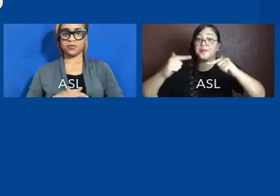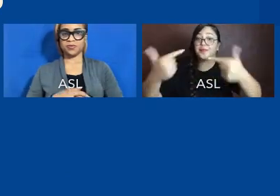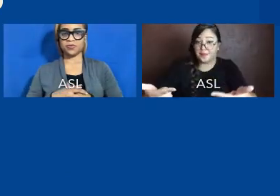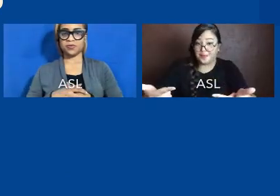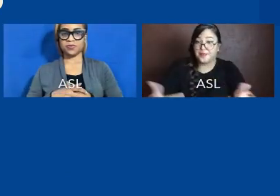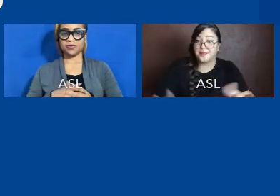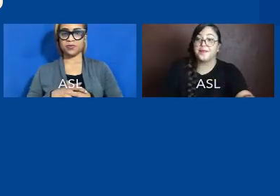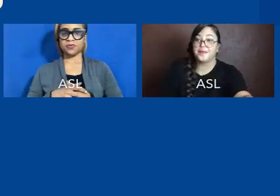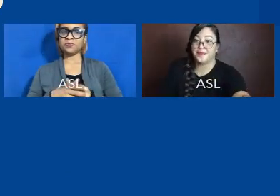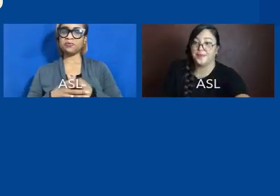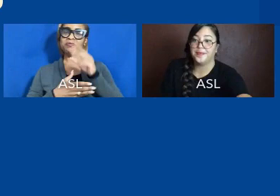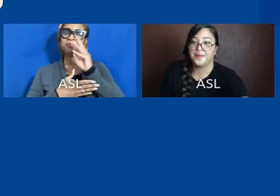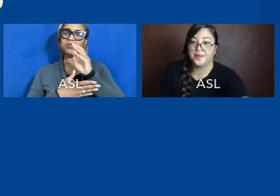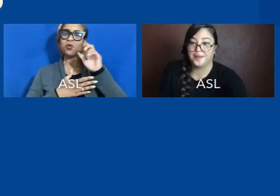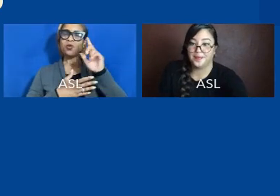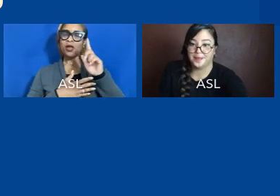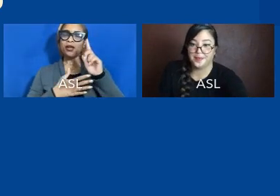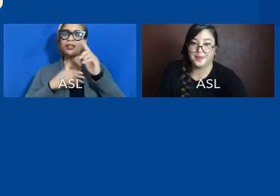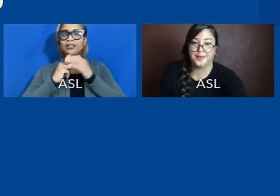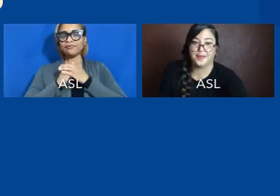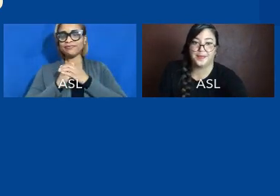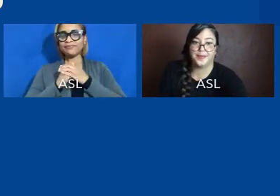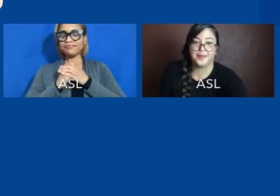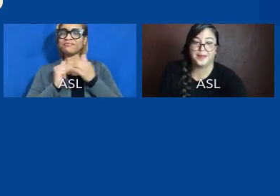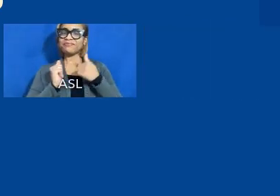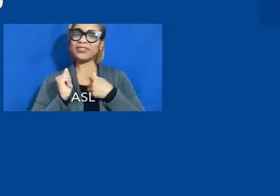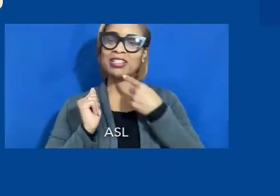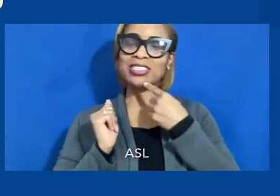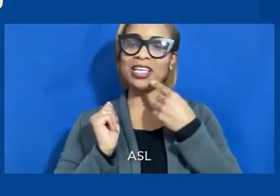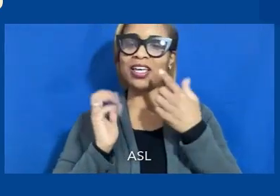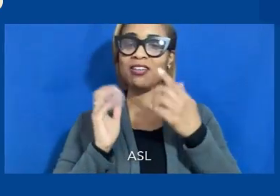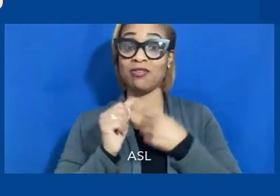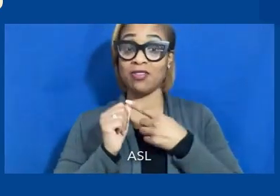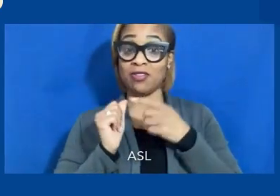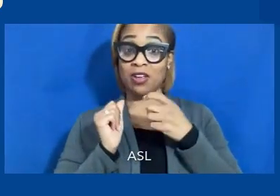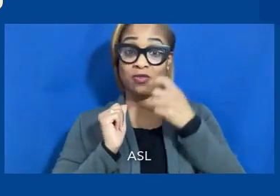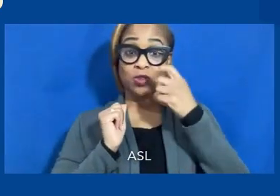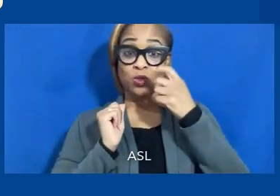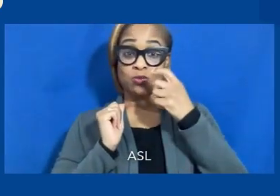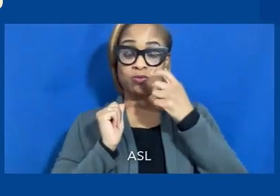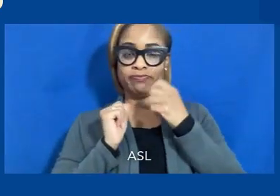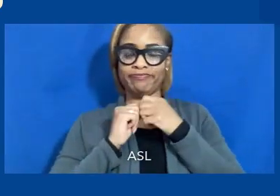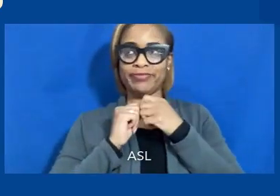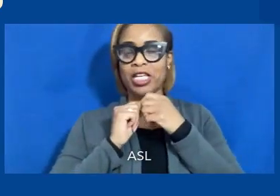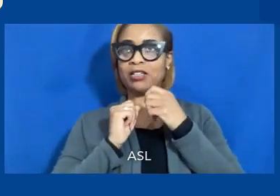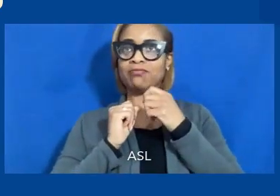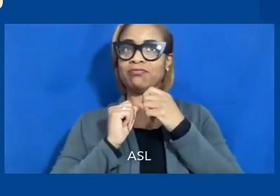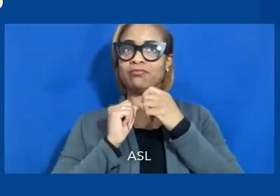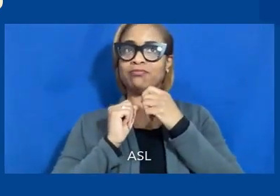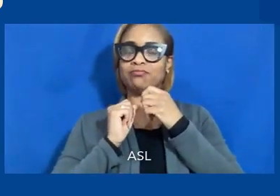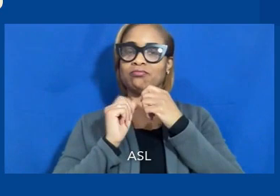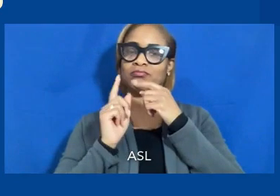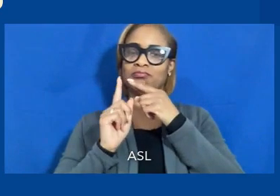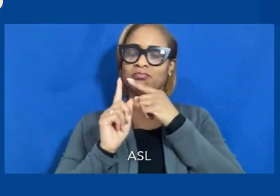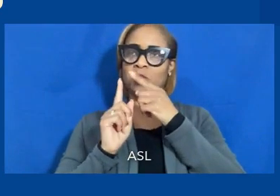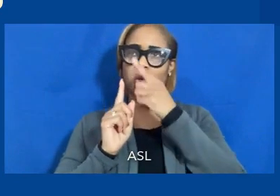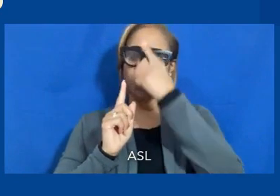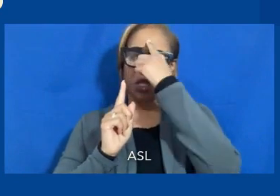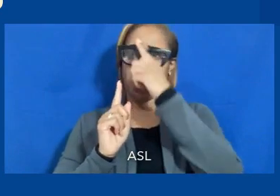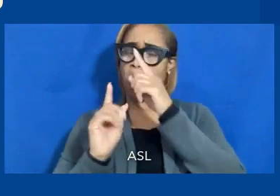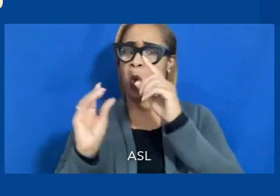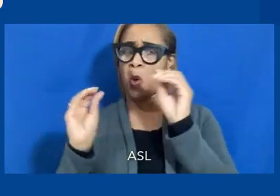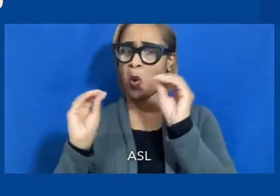about not thinking that something is going to be a problem and coming in